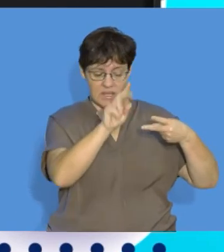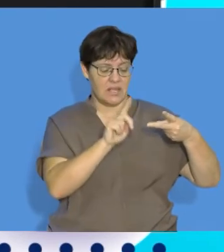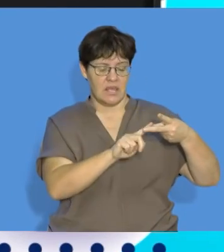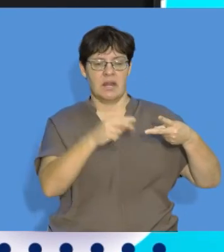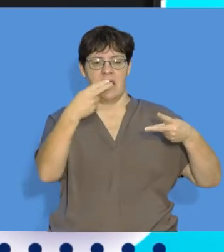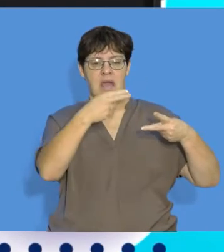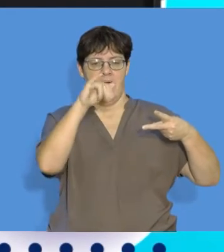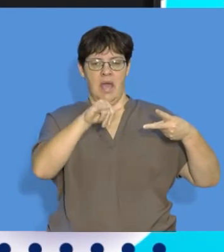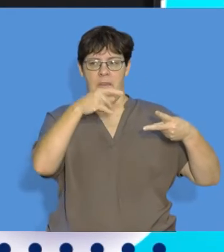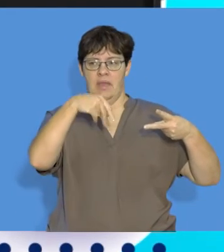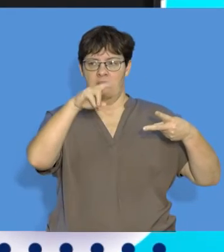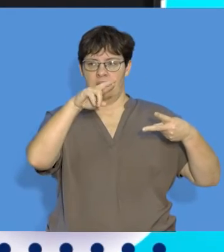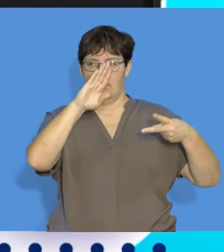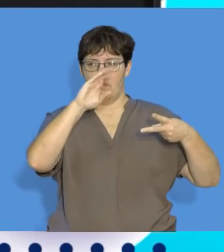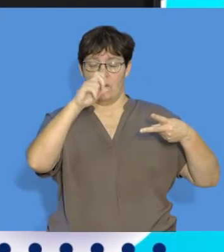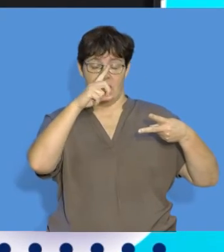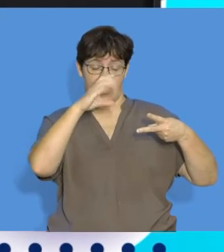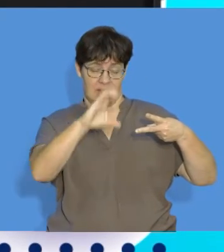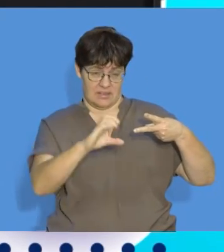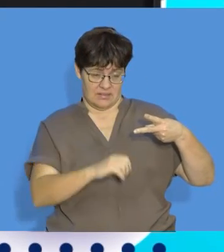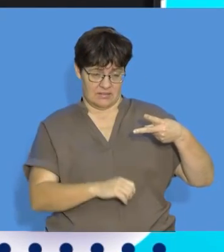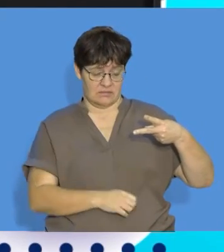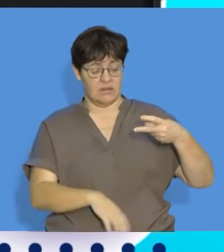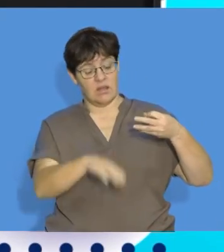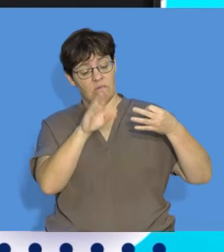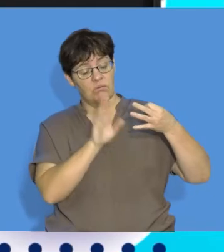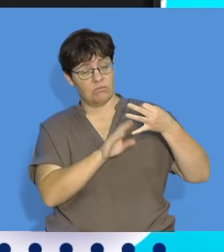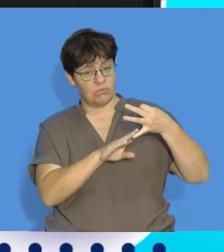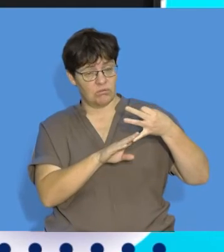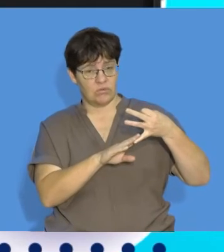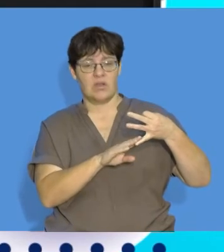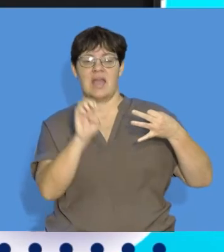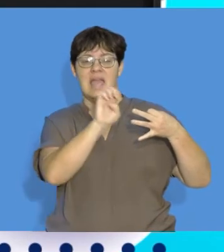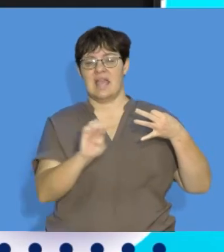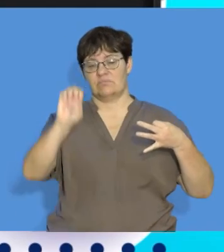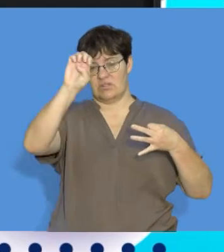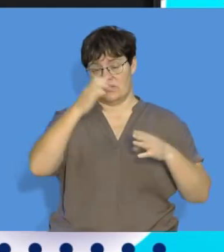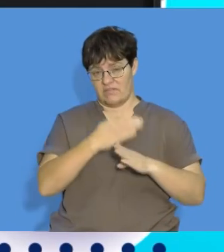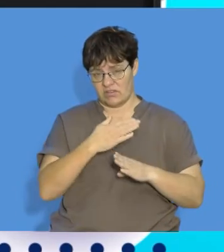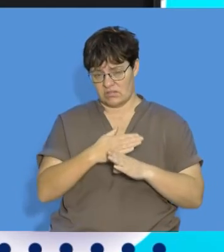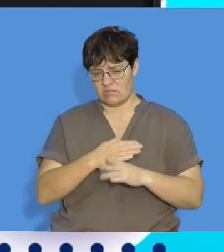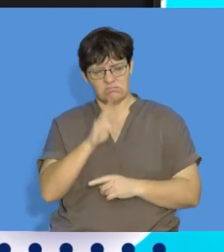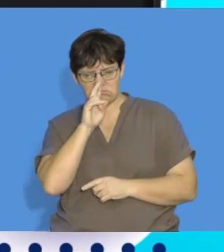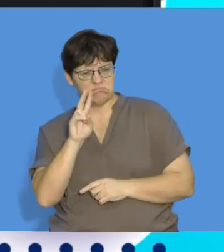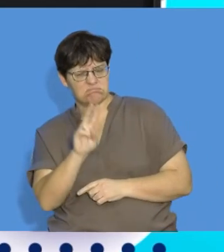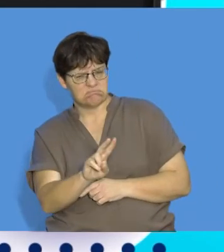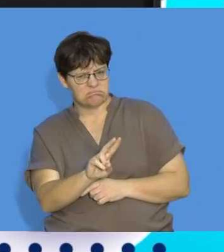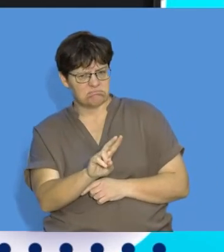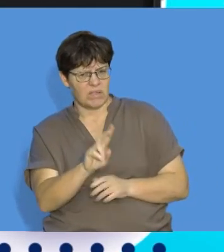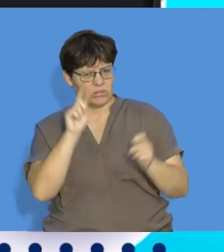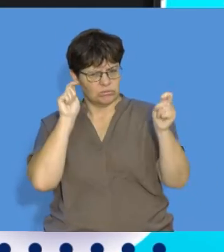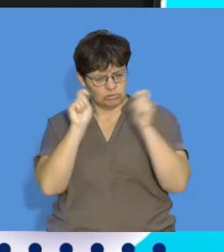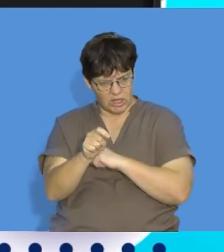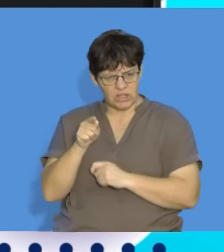the hyperbolic function. Now we need to look at an exponential function to try and see, when we're changing